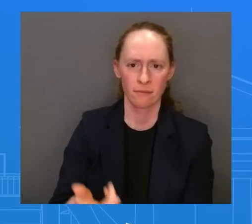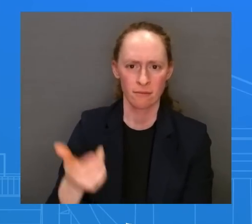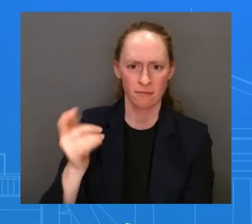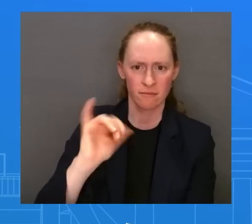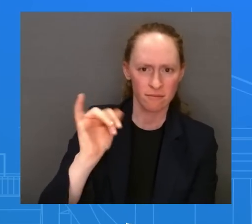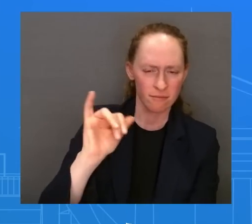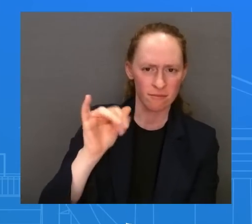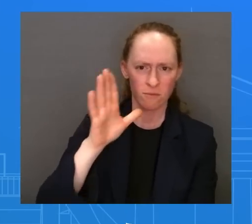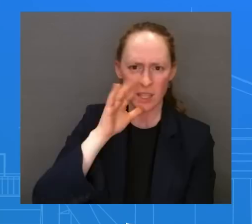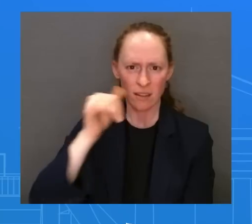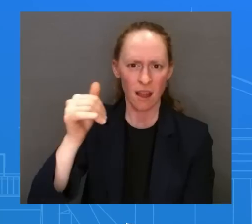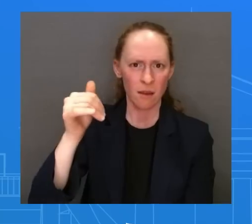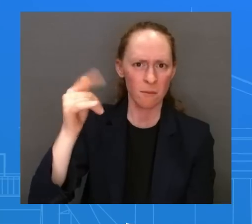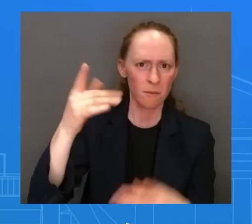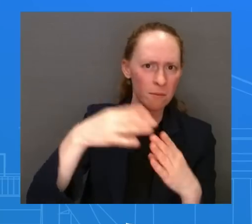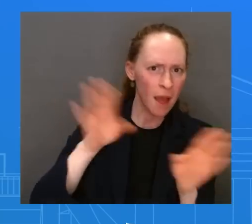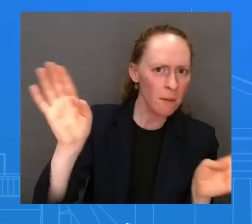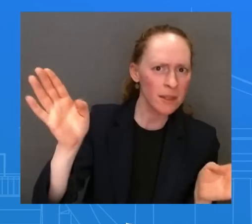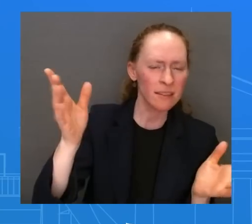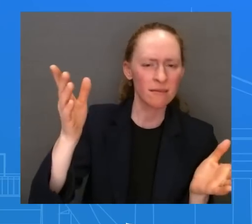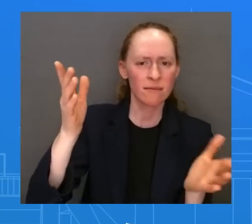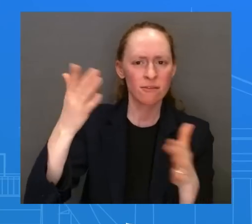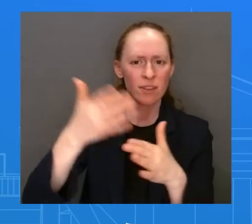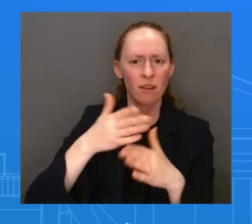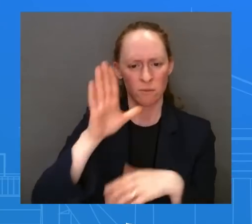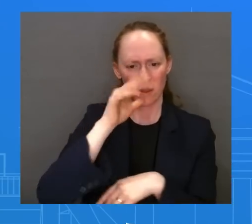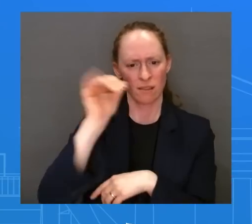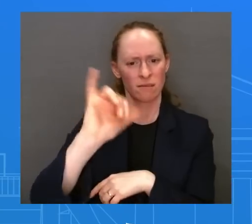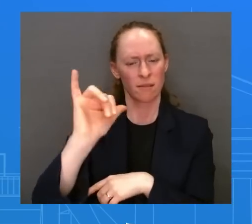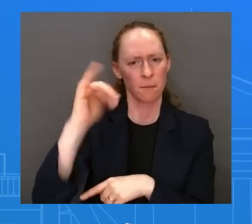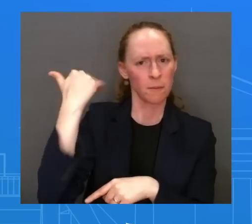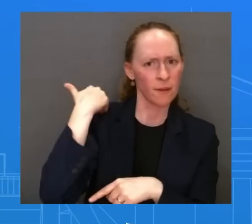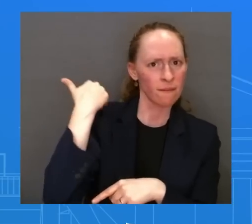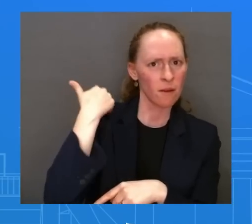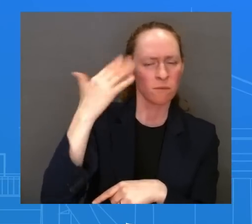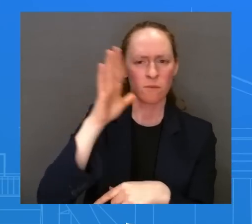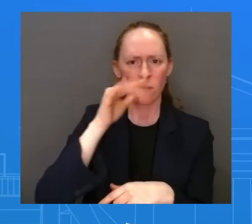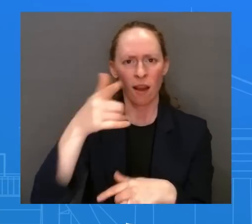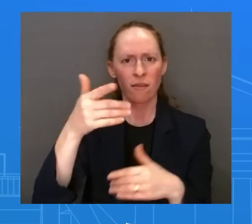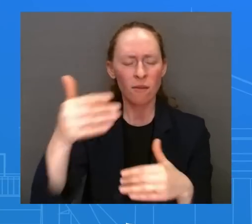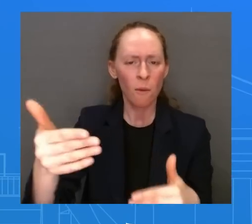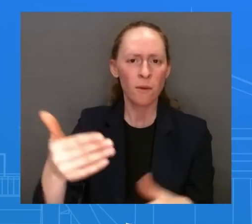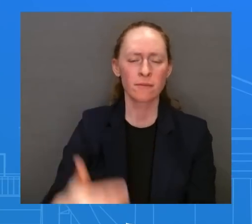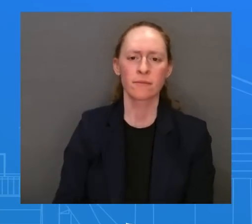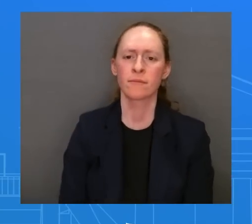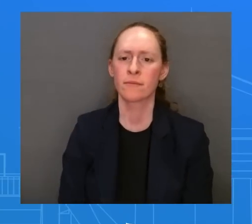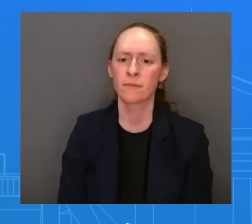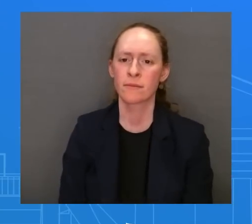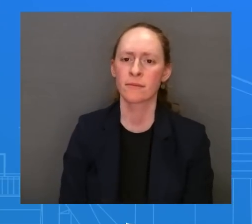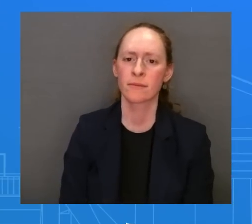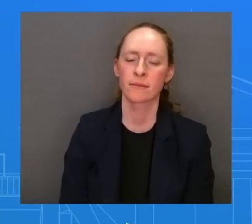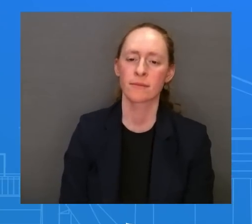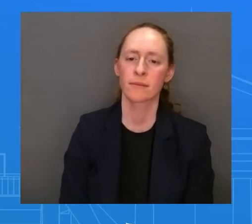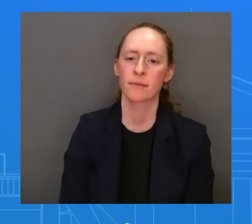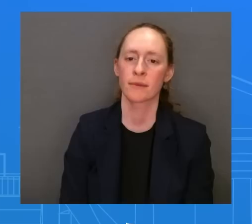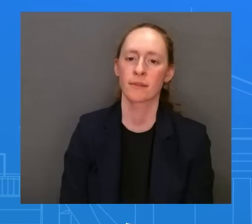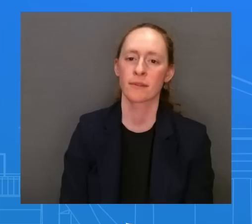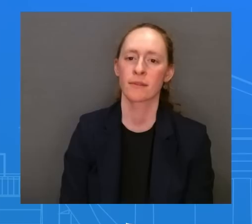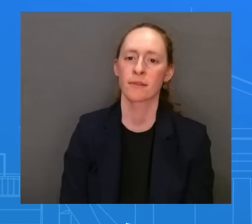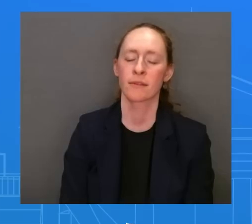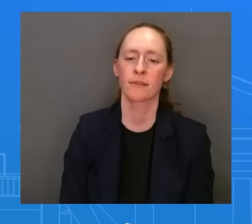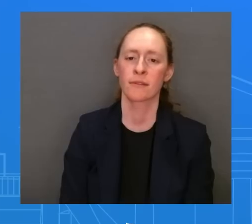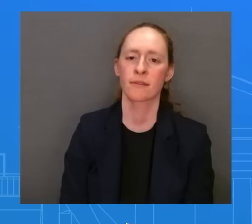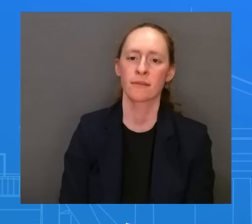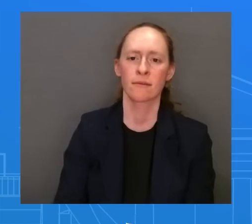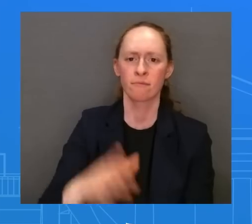what happened leading up to Afghanistan as well as the withdrawal as well as all the chaos that happened you're talking